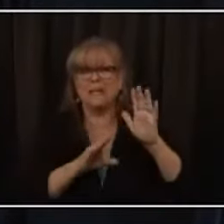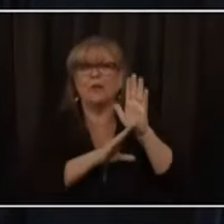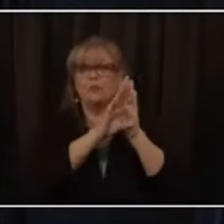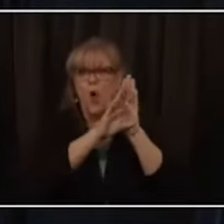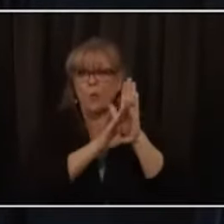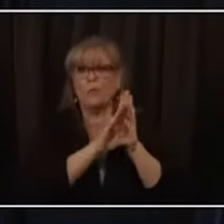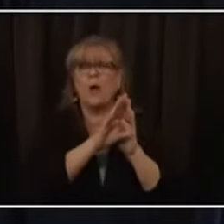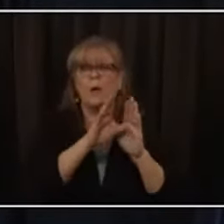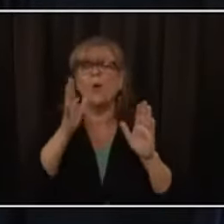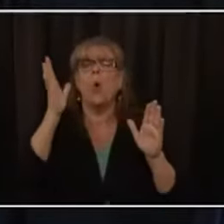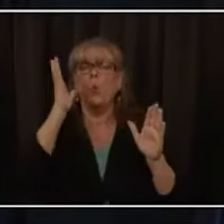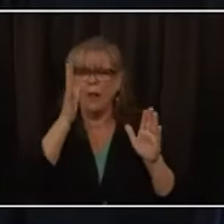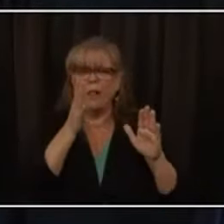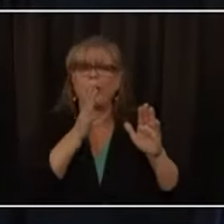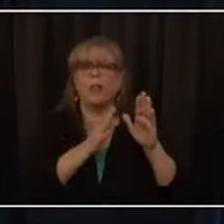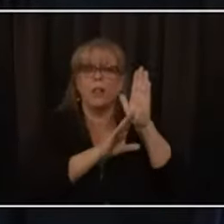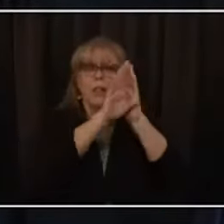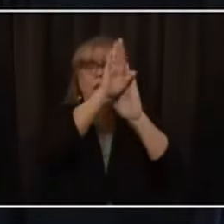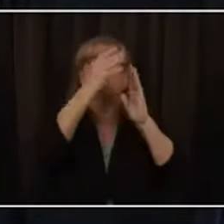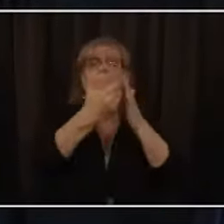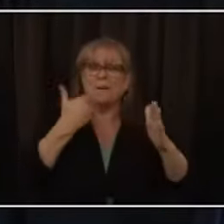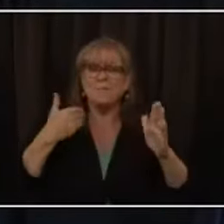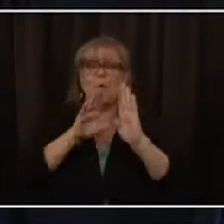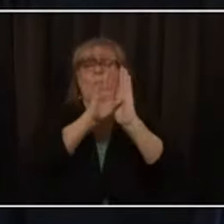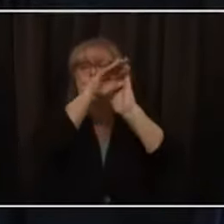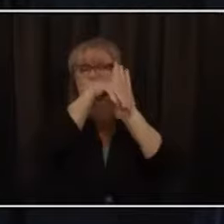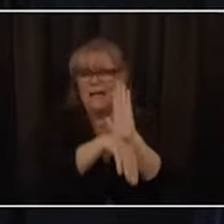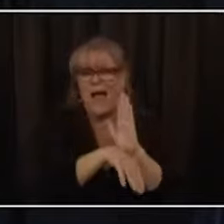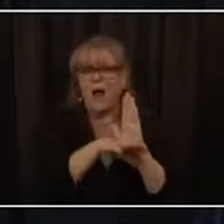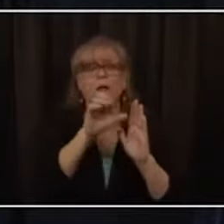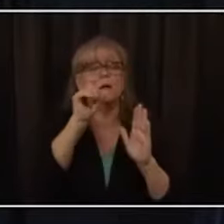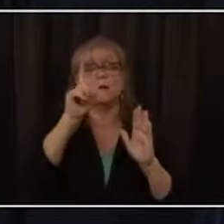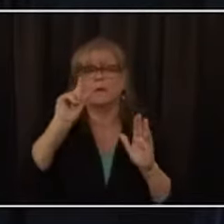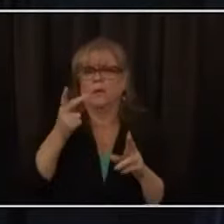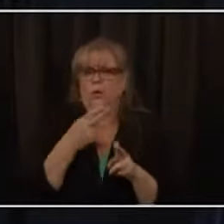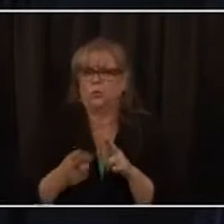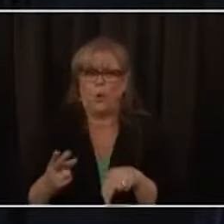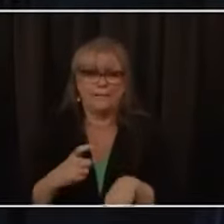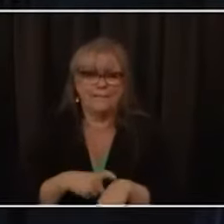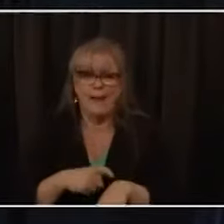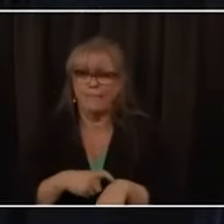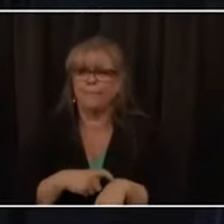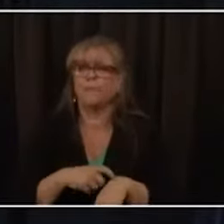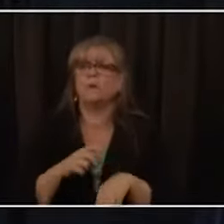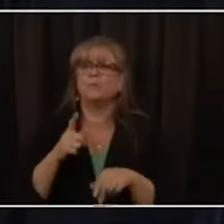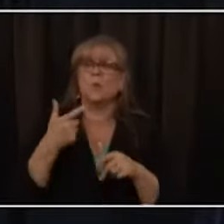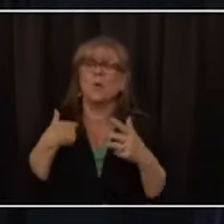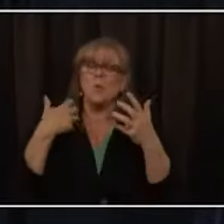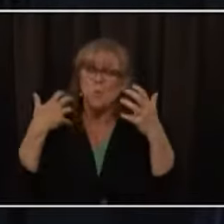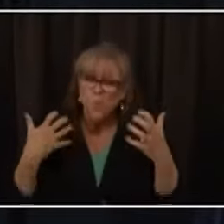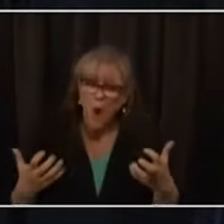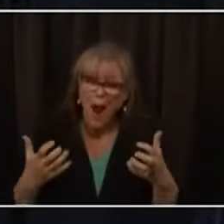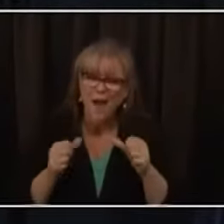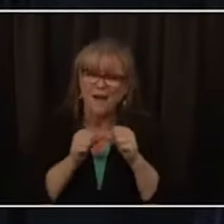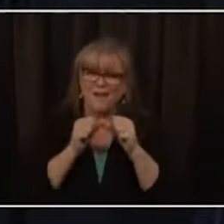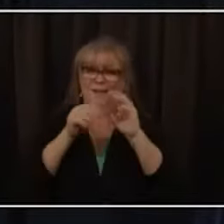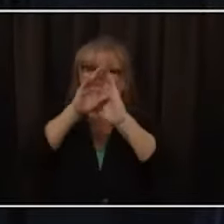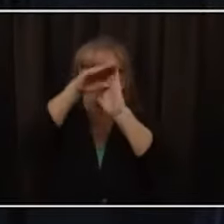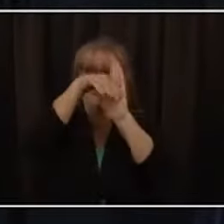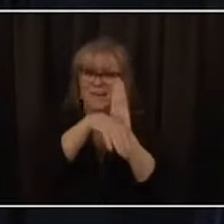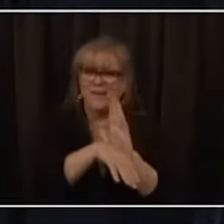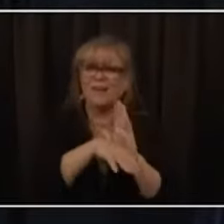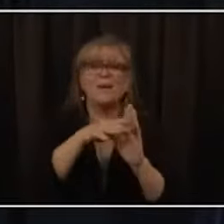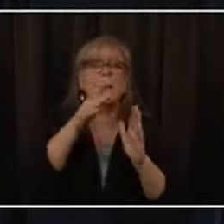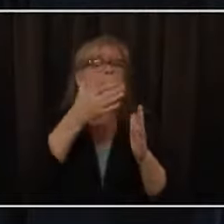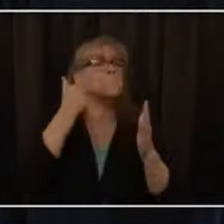as possible. And we want to get the numbers down. And the best way to do that is to get vaccinated as soon as you can.